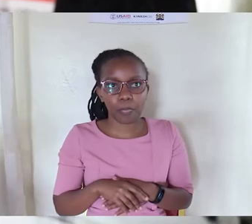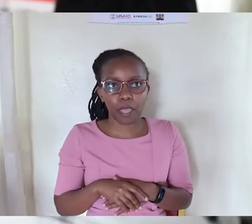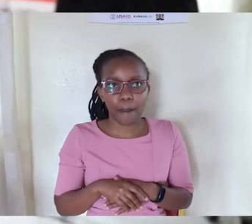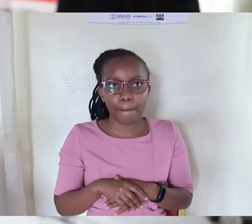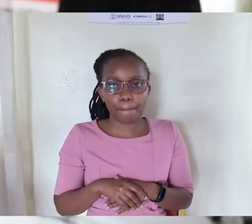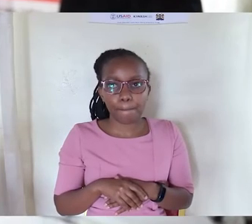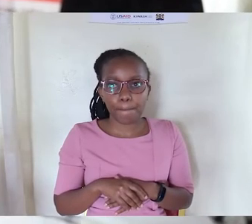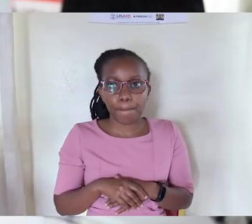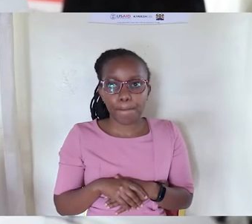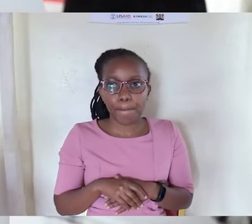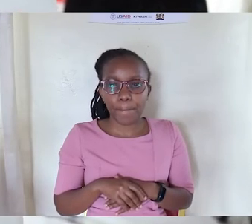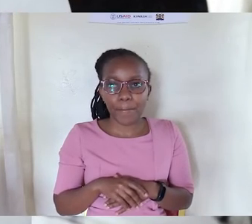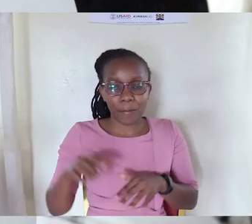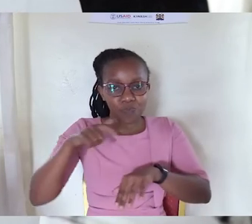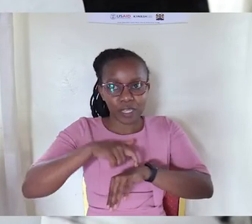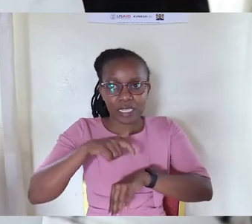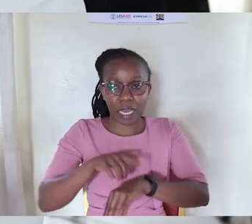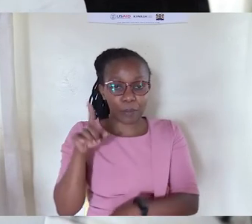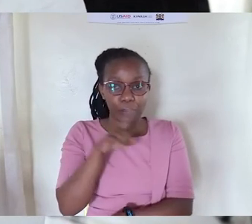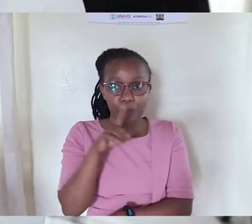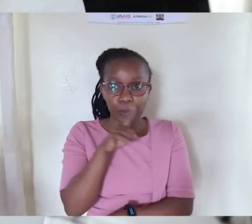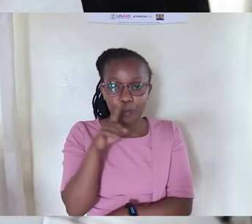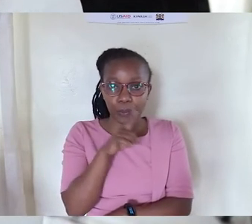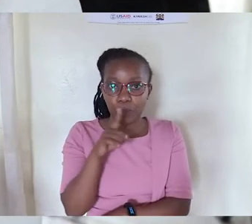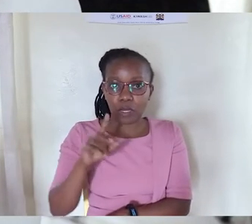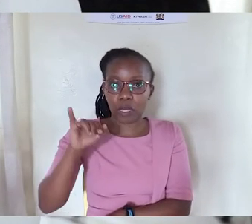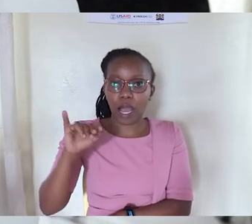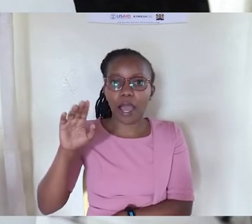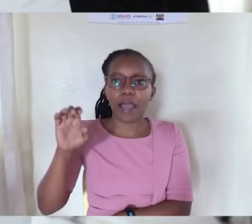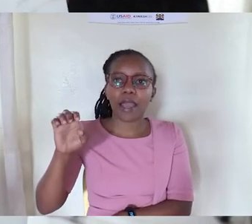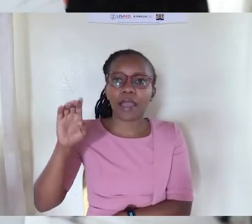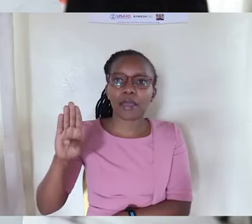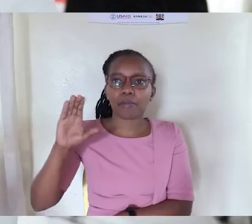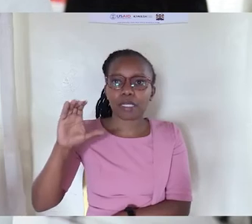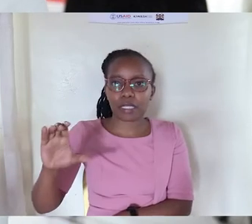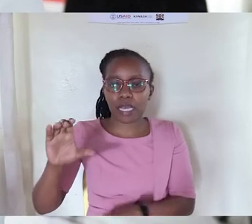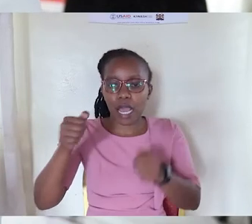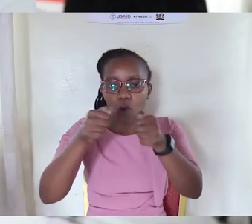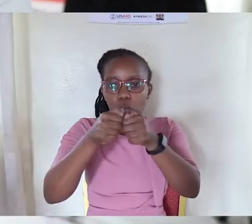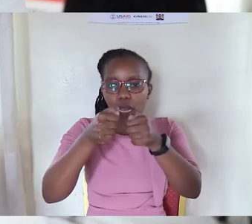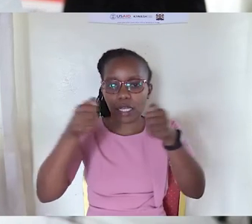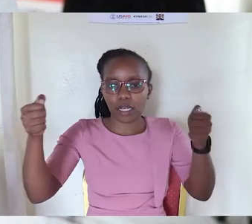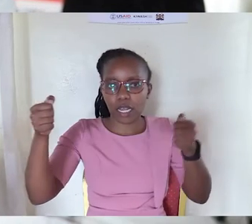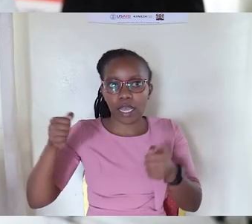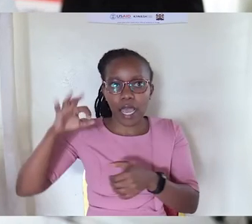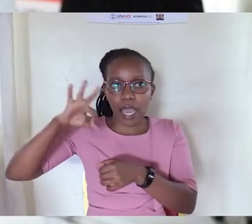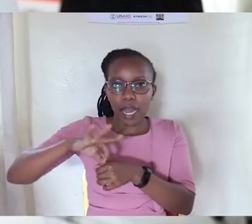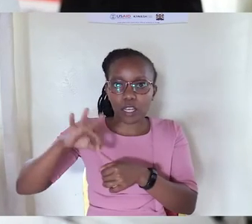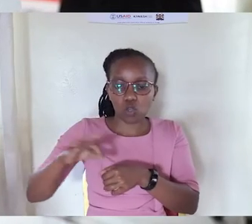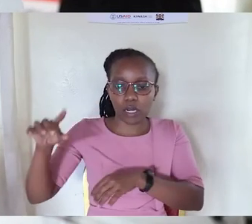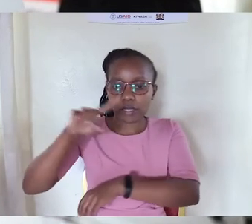A critical season is coming that IEBC by law will gazette the election